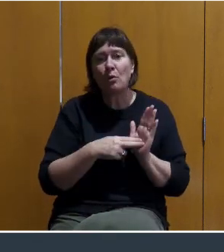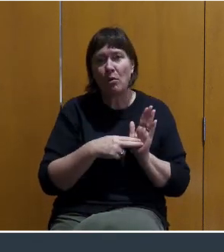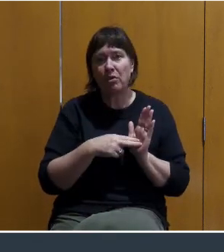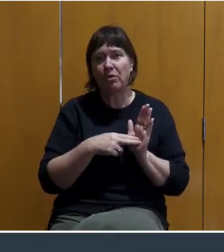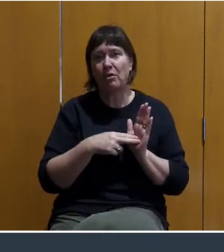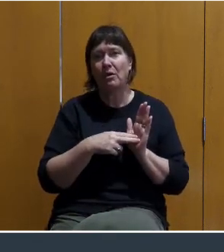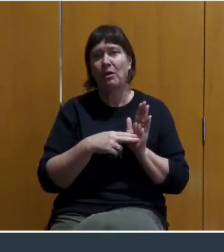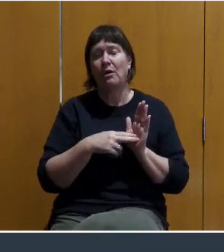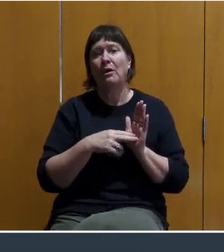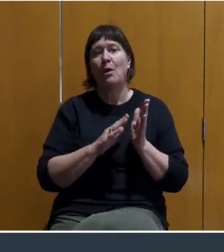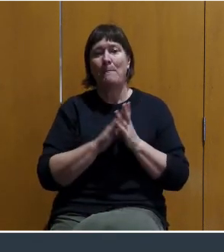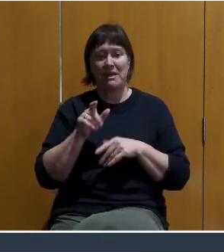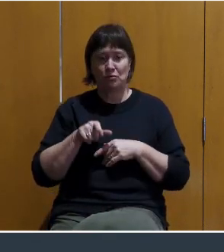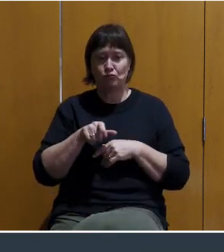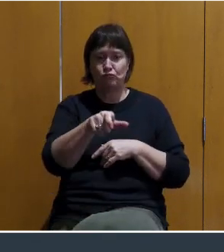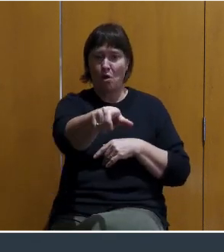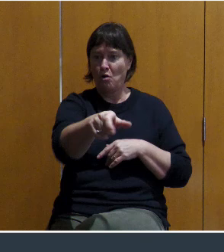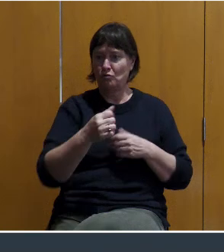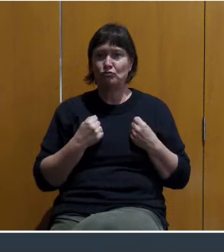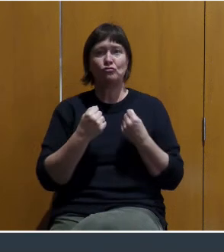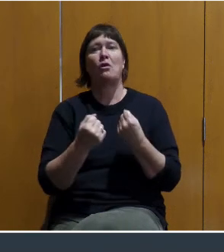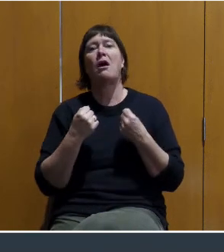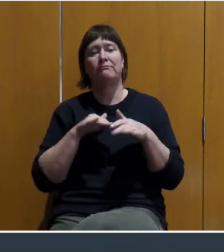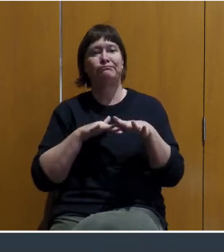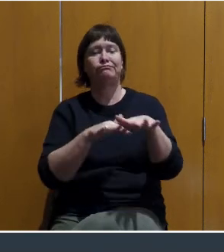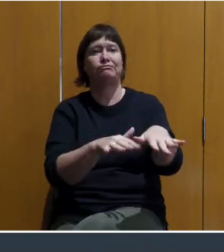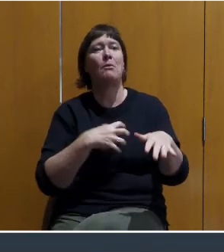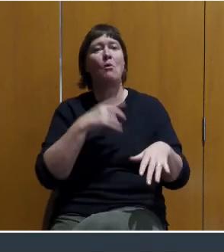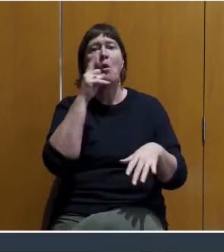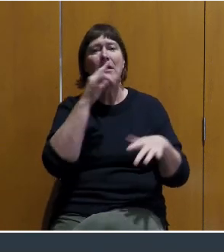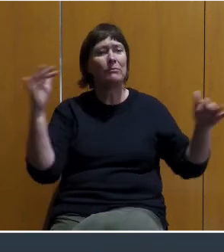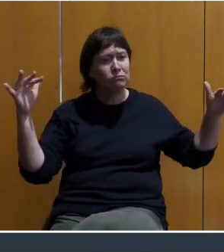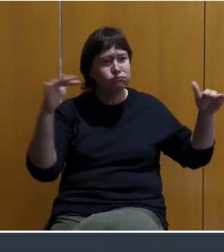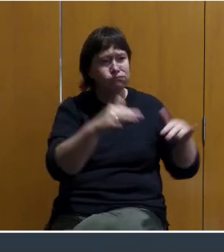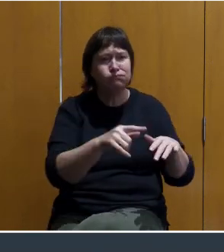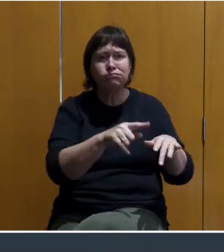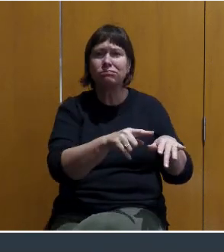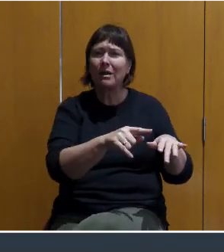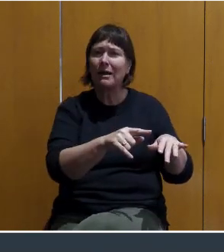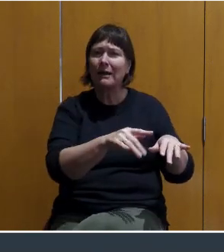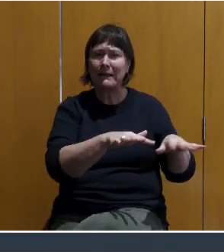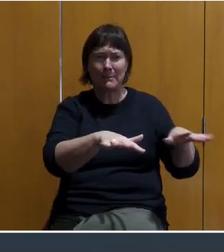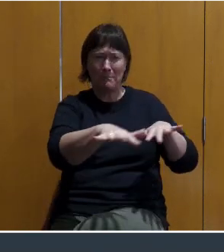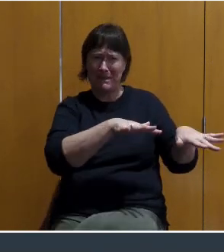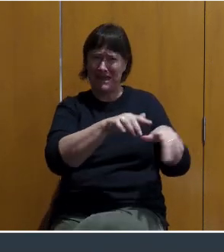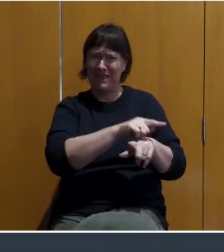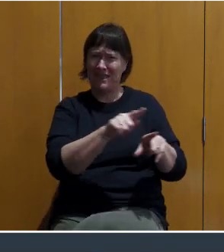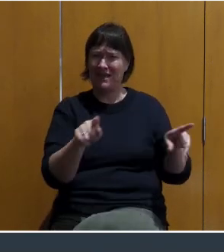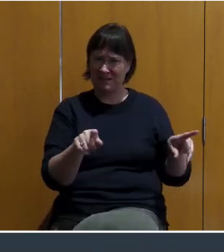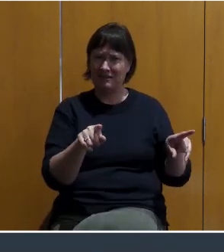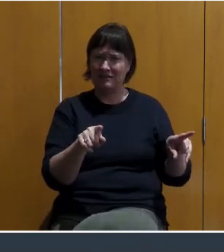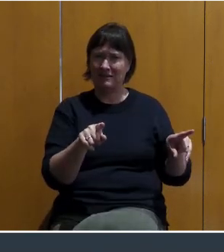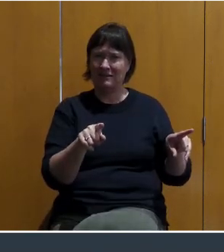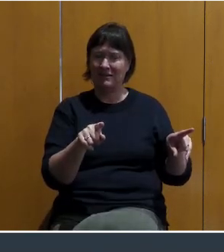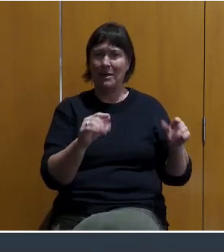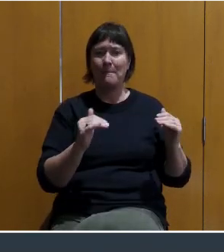the traffic on already overcrowded beaches and walkways. And then from there, again, it's only going to increase the